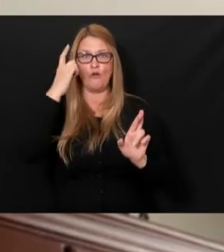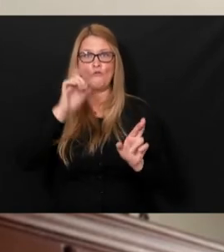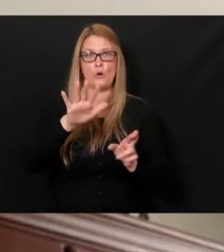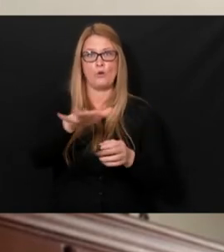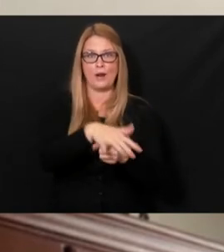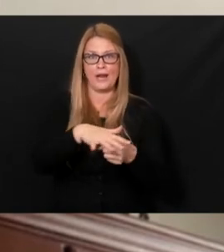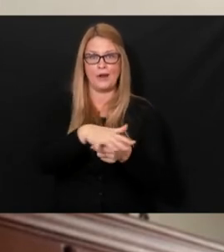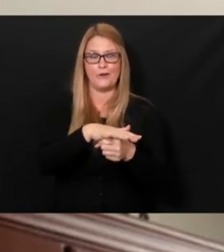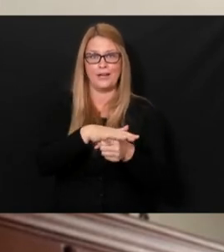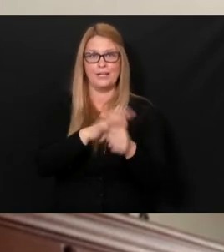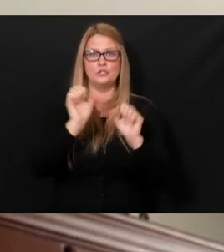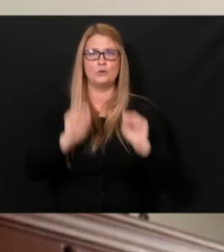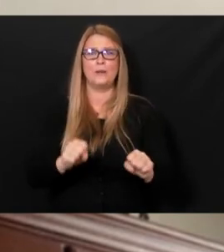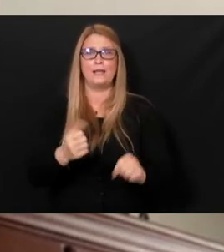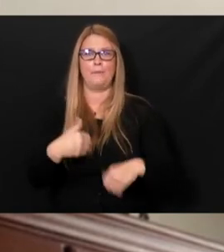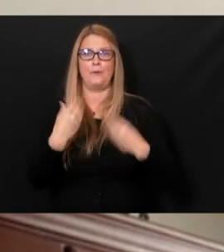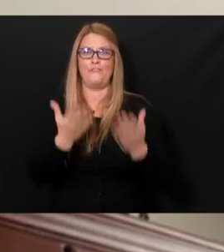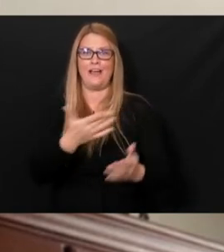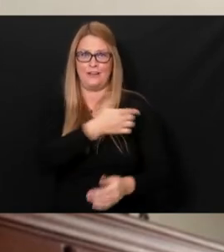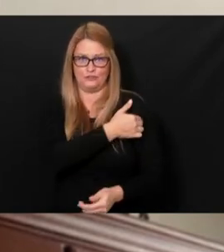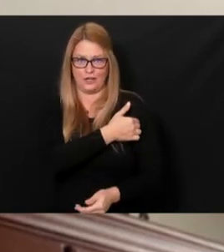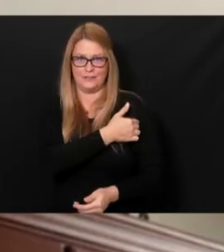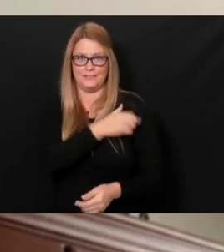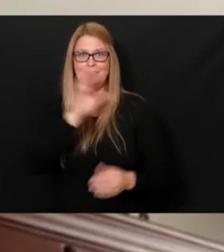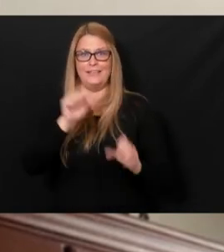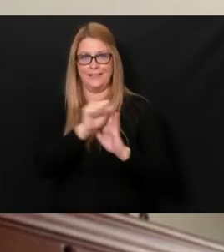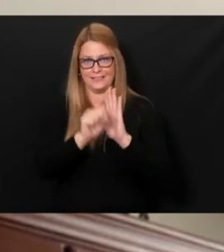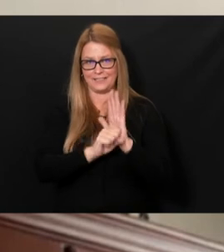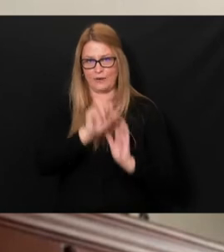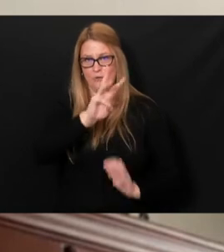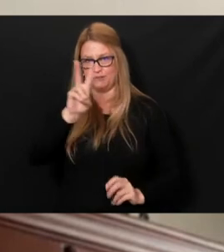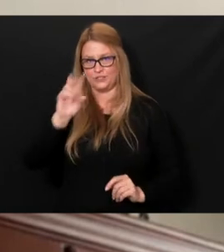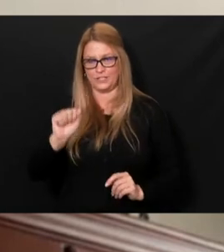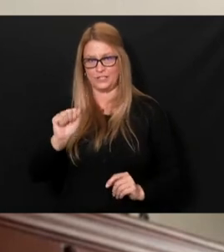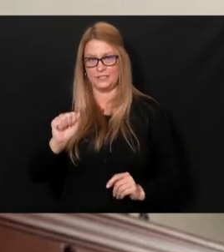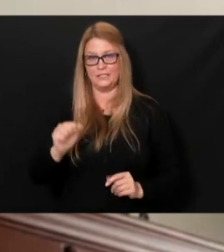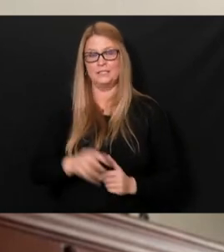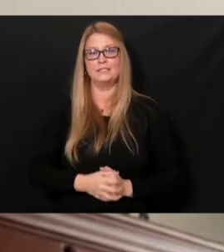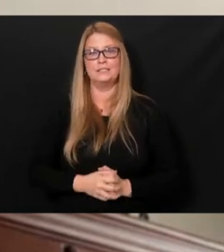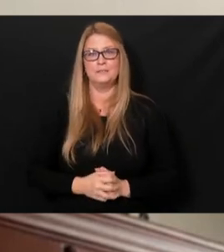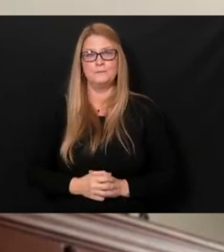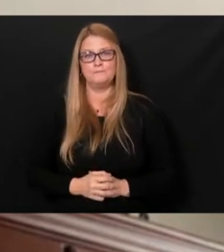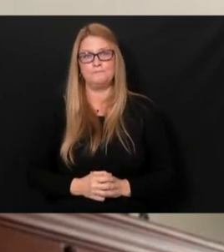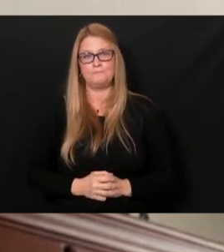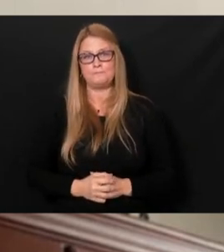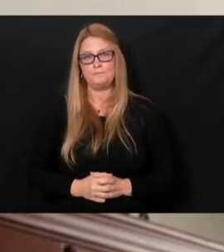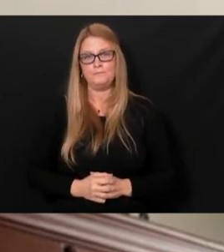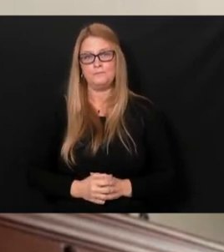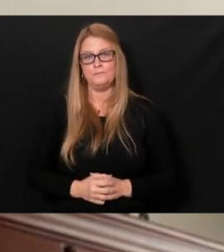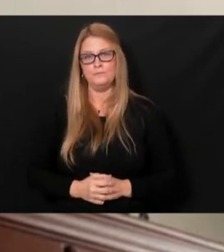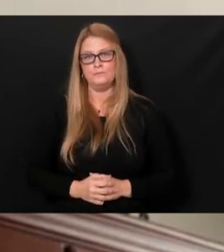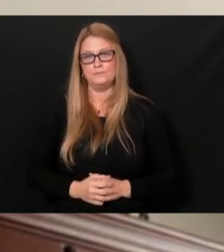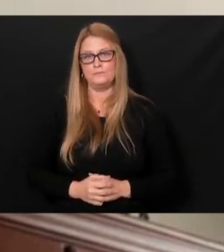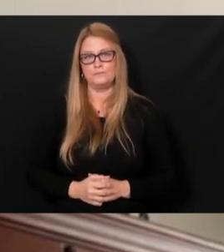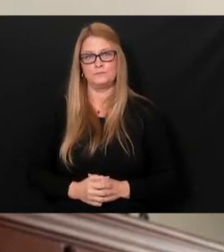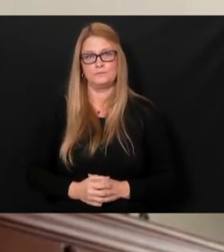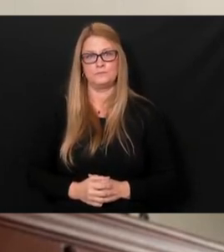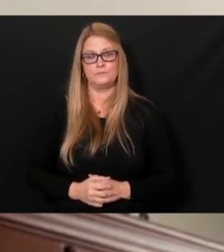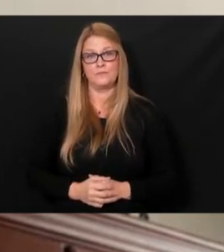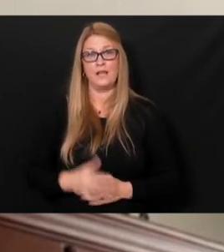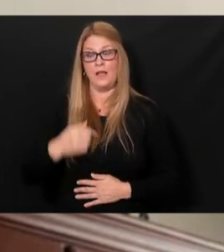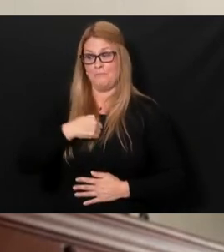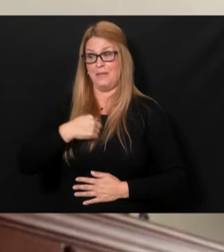going on right now in the state of West Virginia. And the last thing I would leave you with is from me and my family